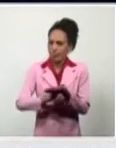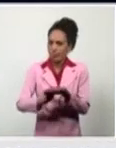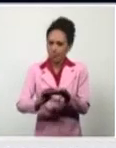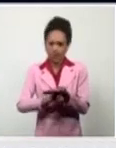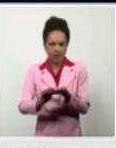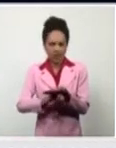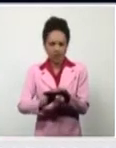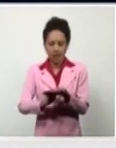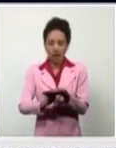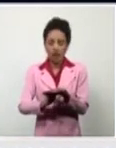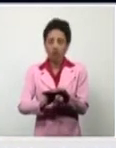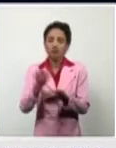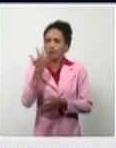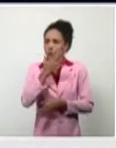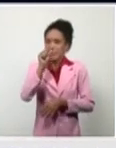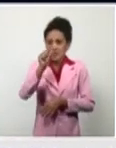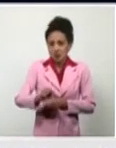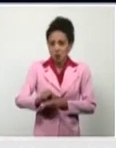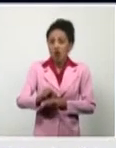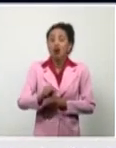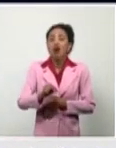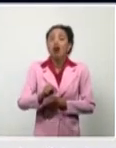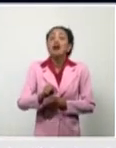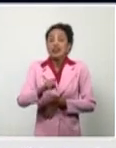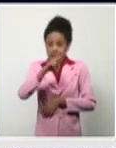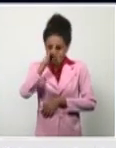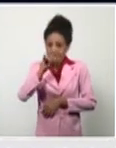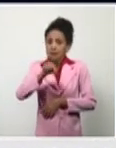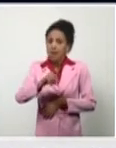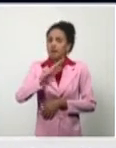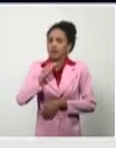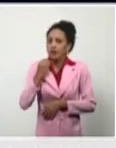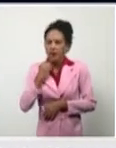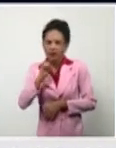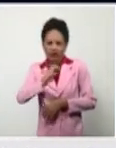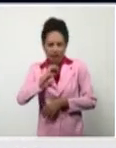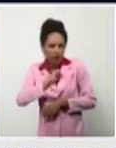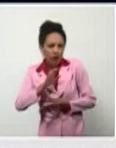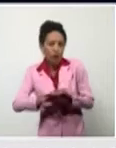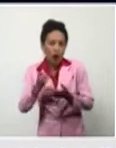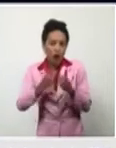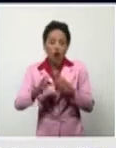of the diagnosis, and 30 were asymptomatic.